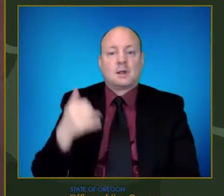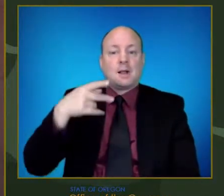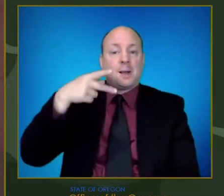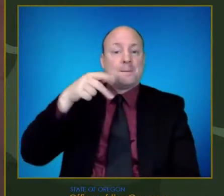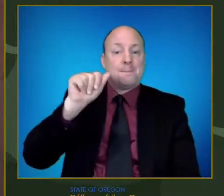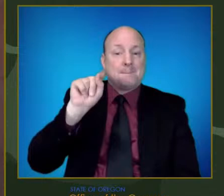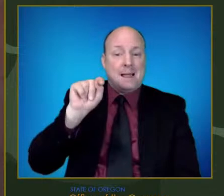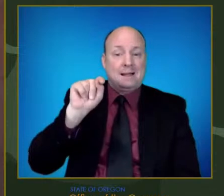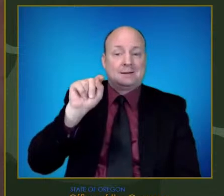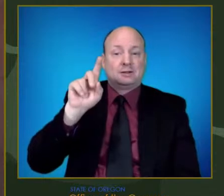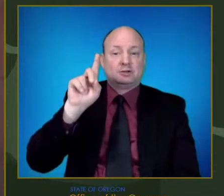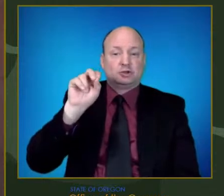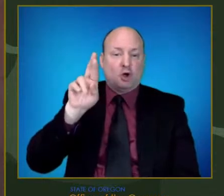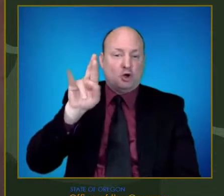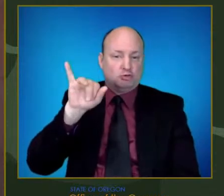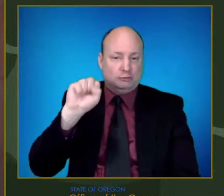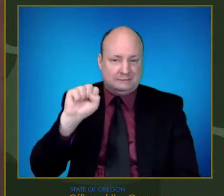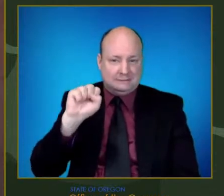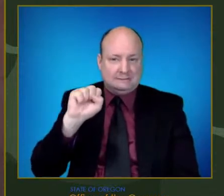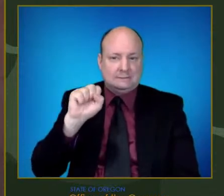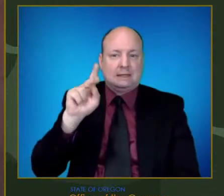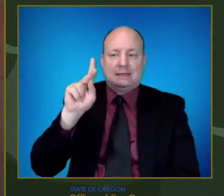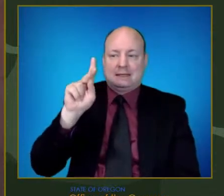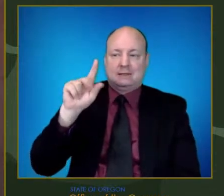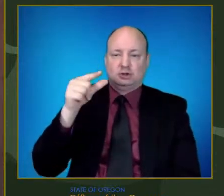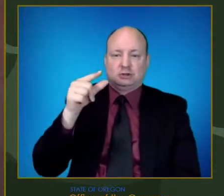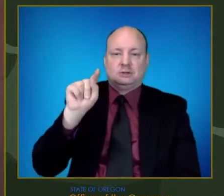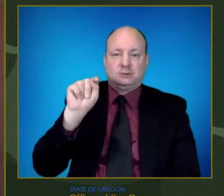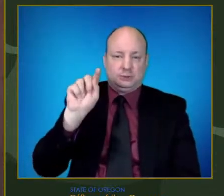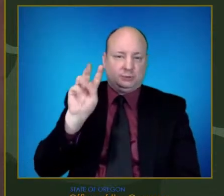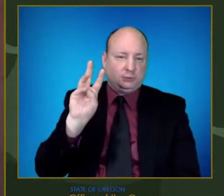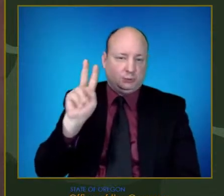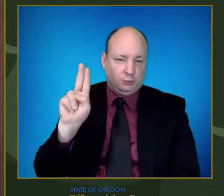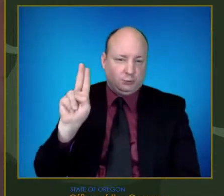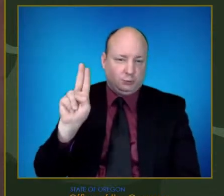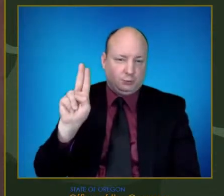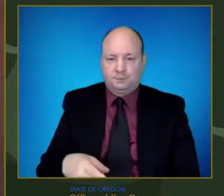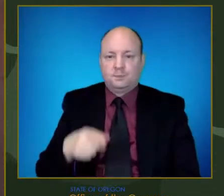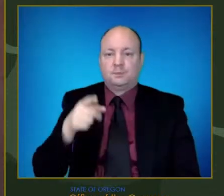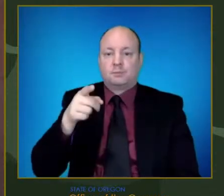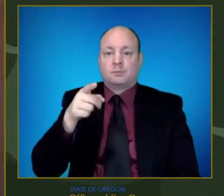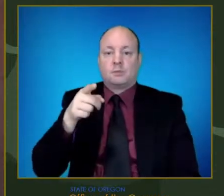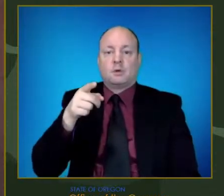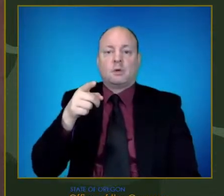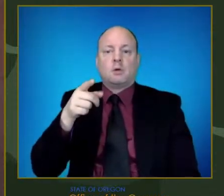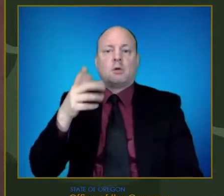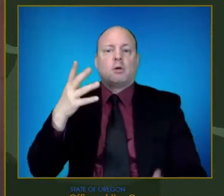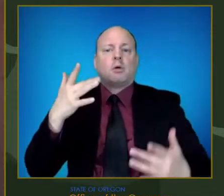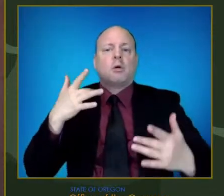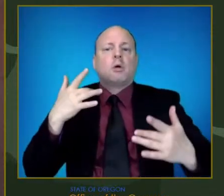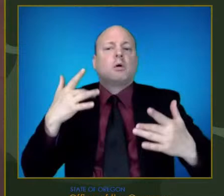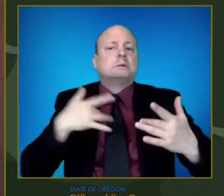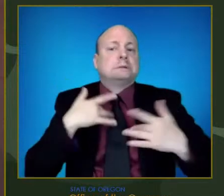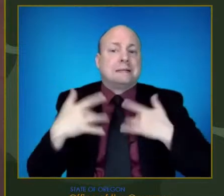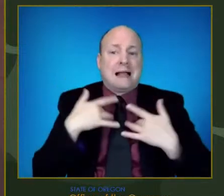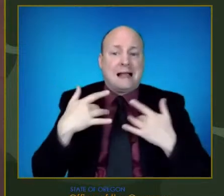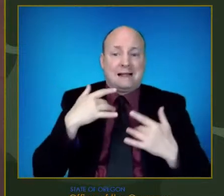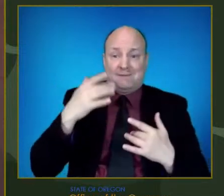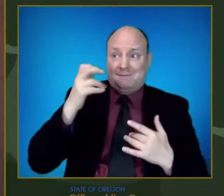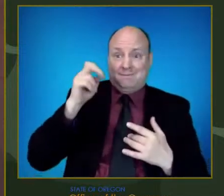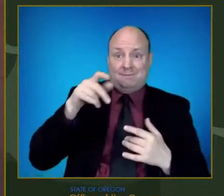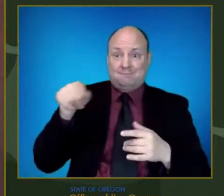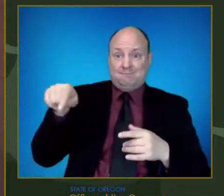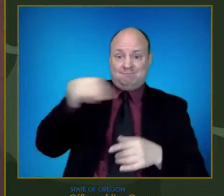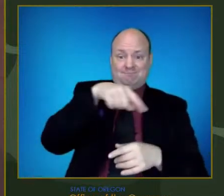Pat. Thank you. Governor, I think a lot of people will be excited that family members are included with frontline workers. But I'm wondering if you folks have